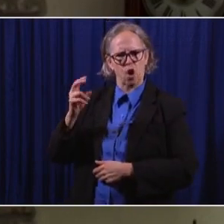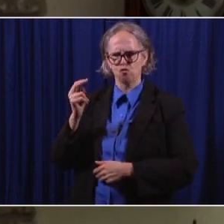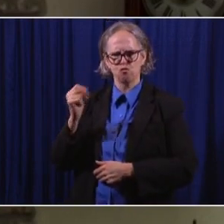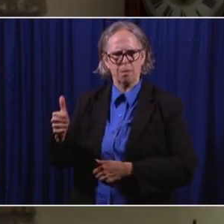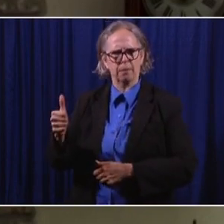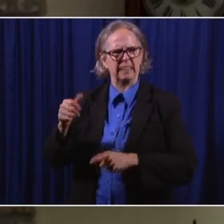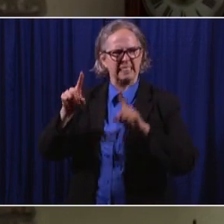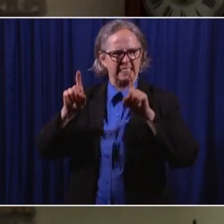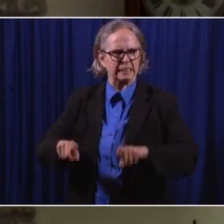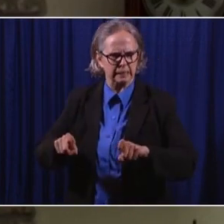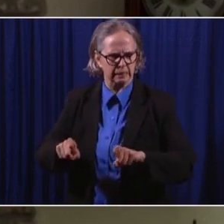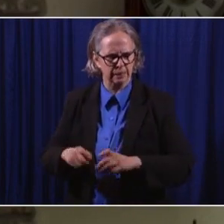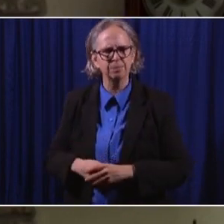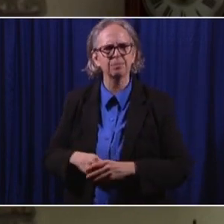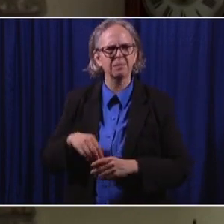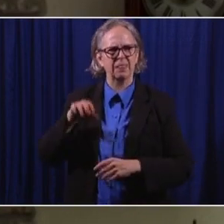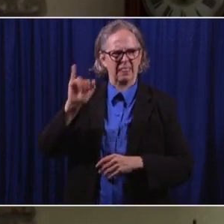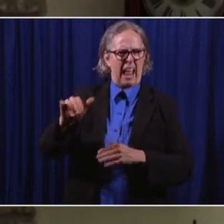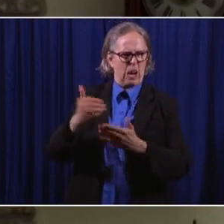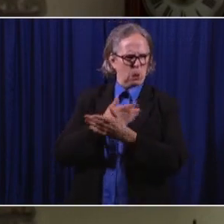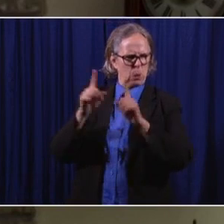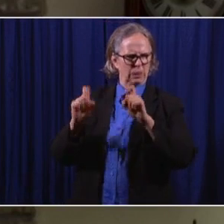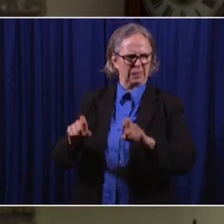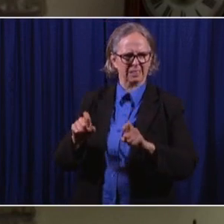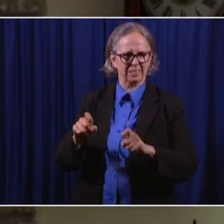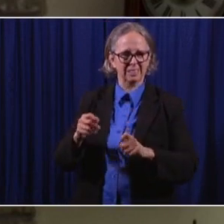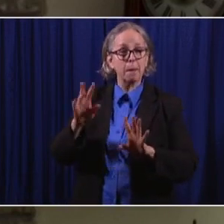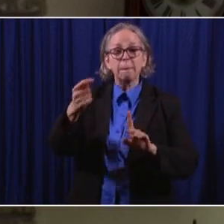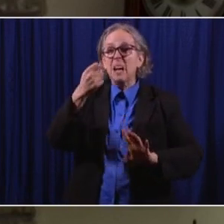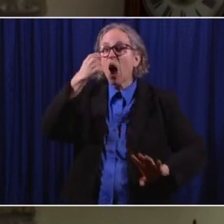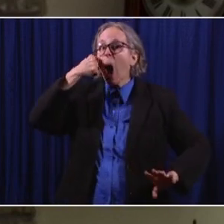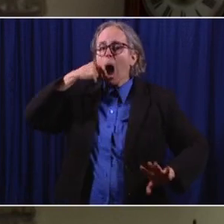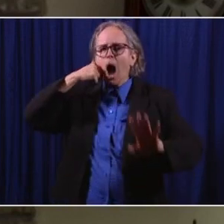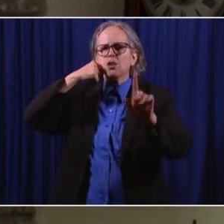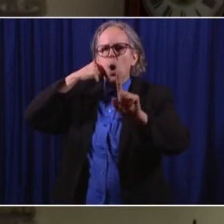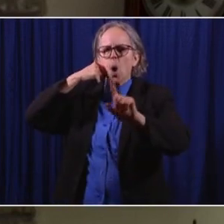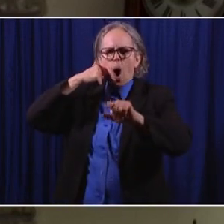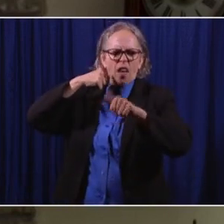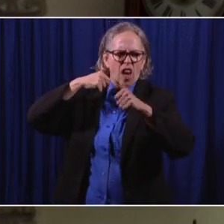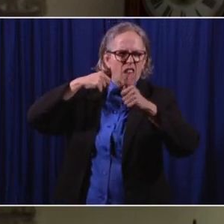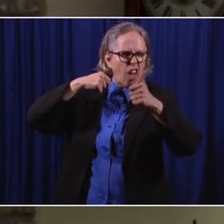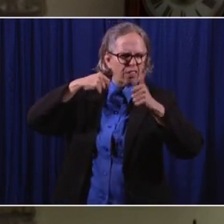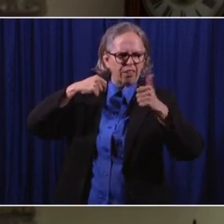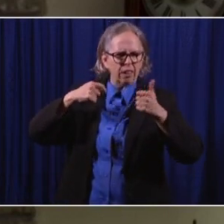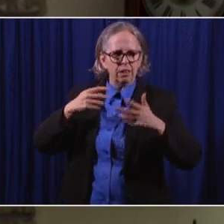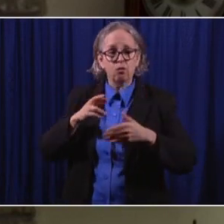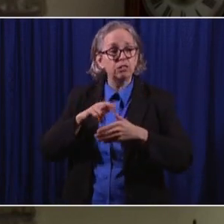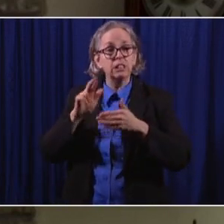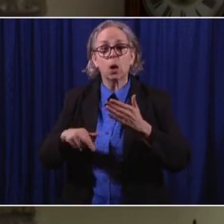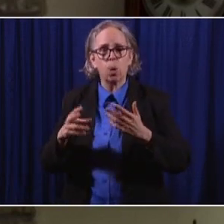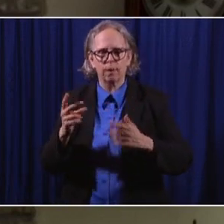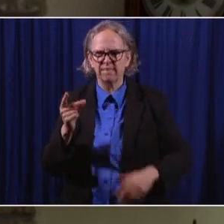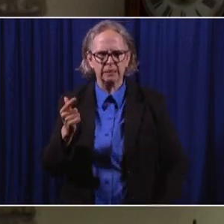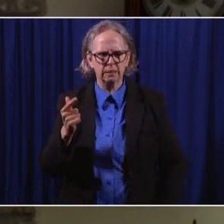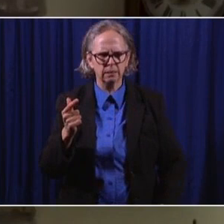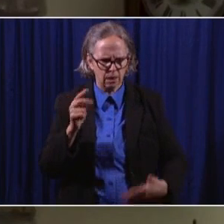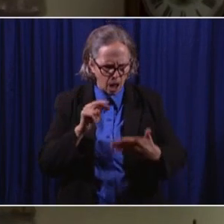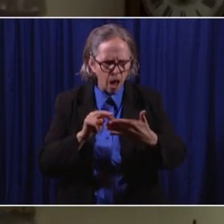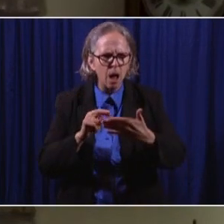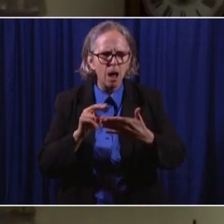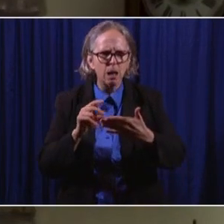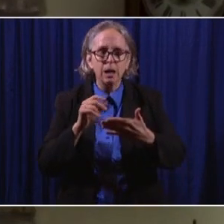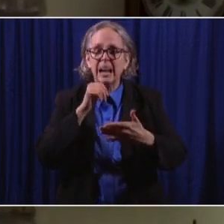are less intrusive. And they also can be directly read. You do not have to take them into a laboratory to get them read.